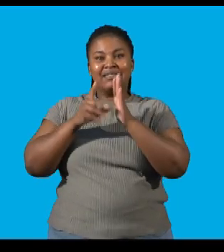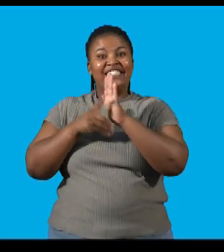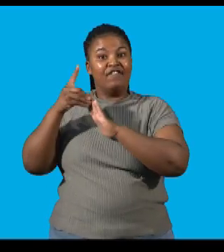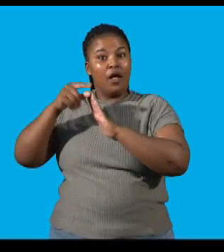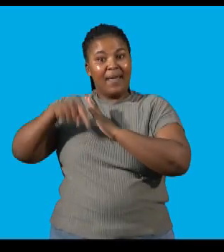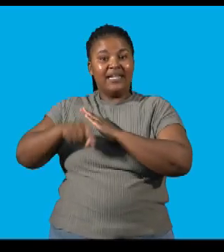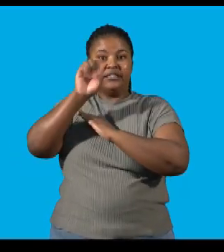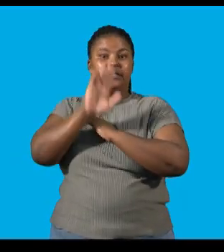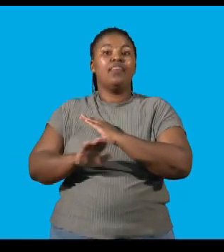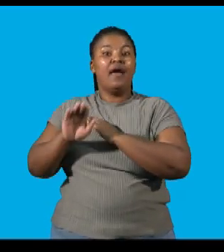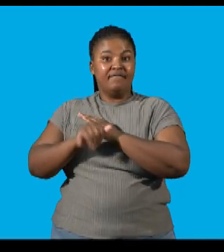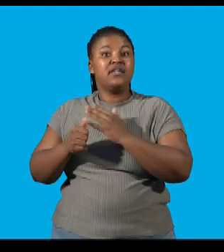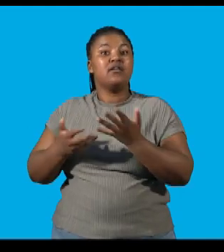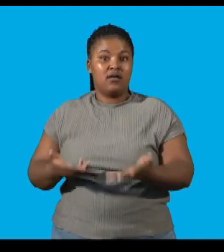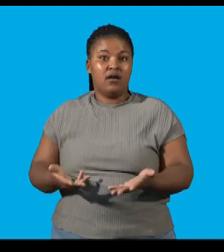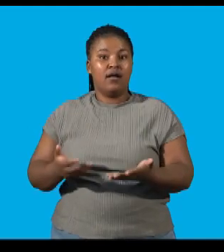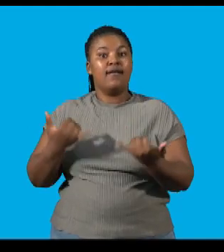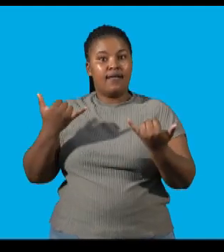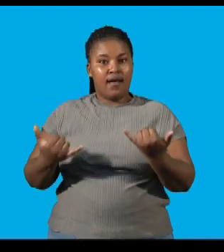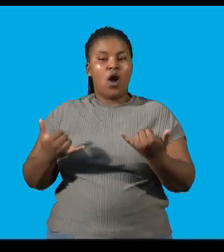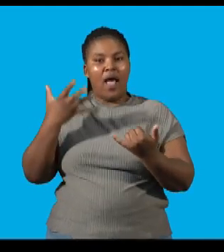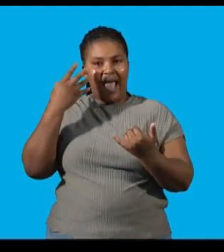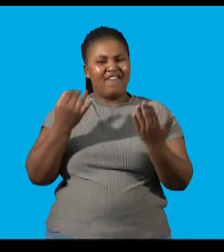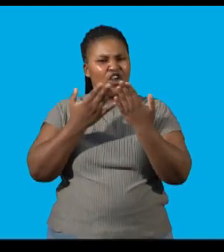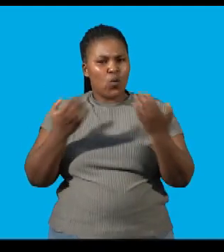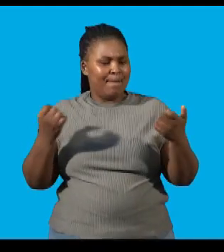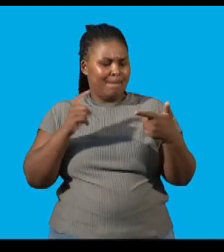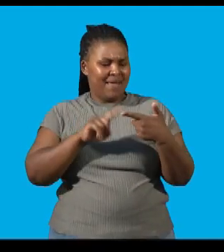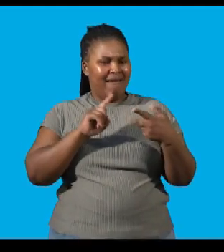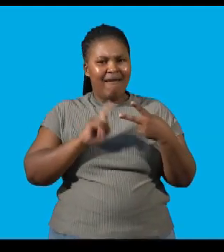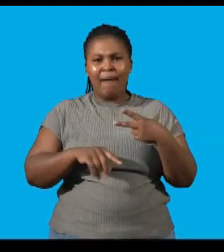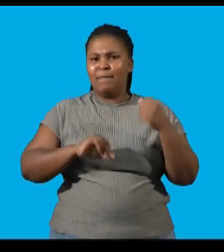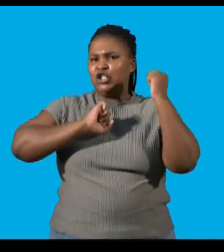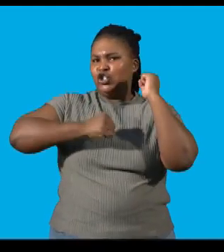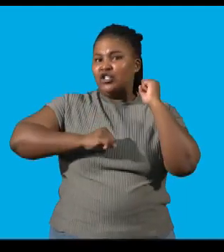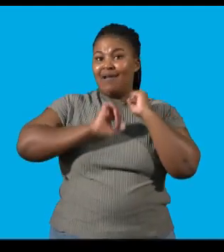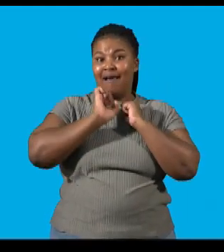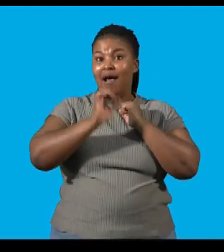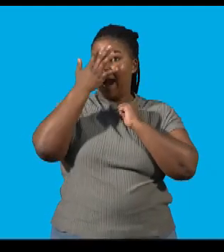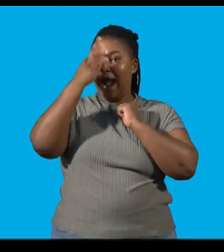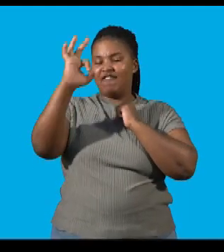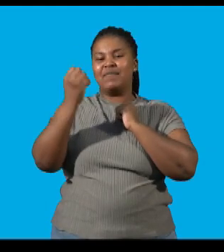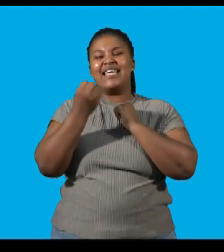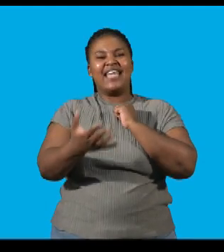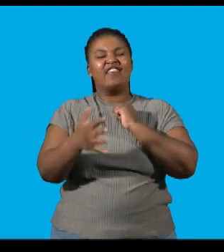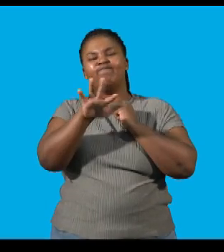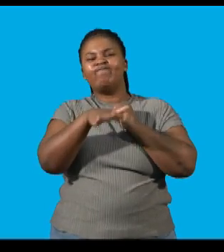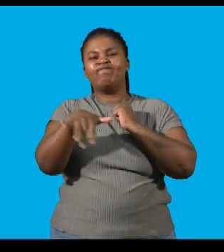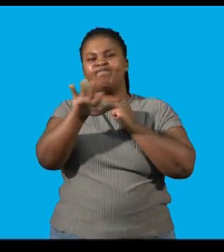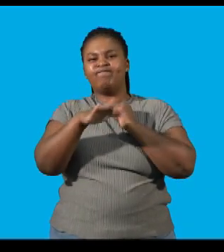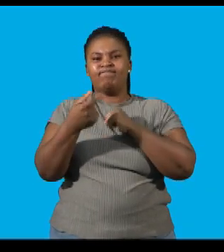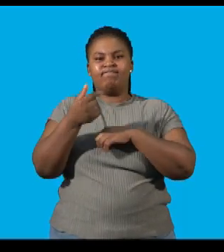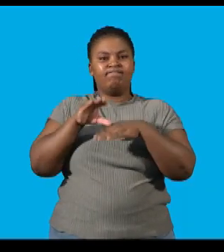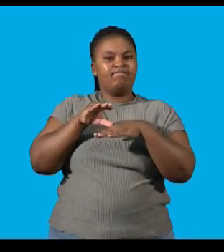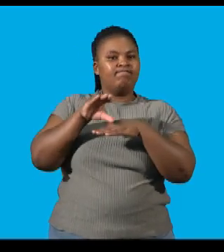development in our country. So they have their equipment, they've got their machinery. So government is giving them an